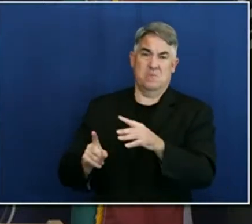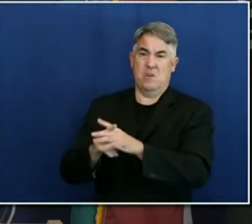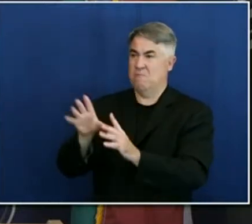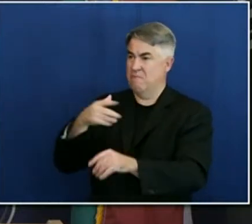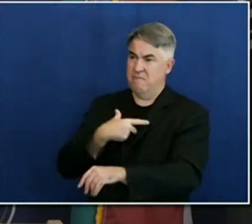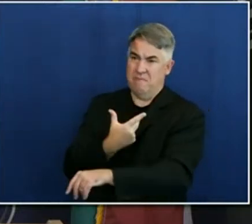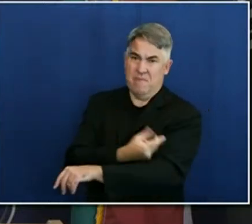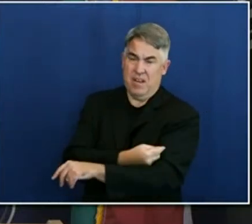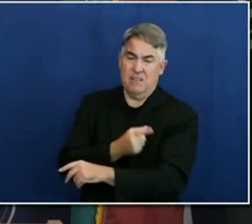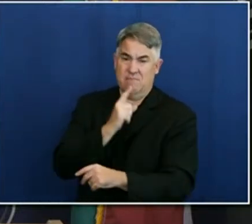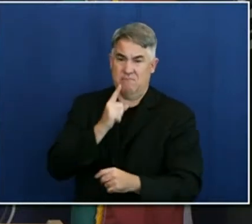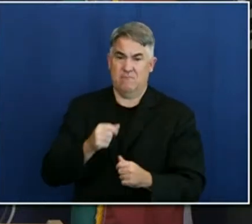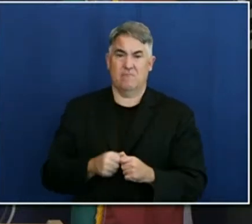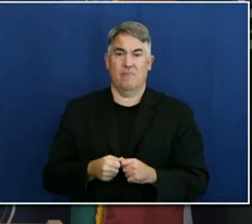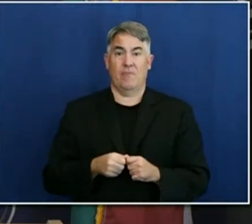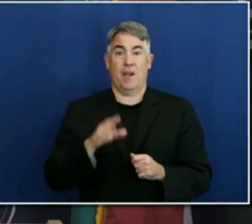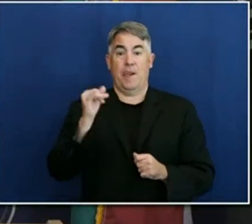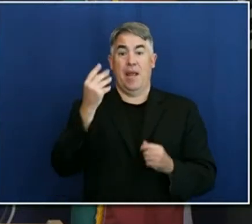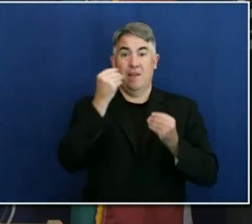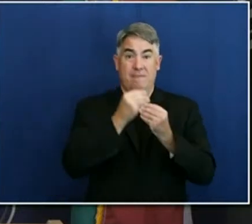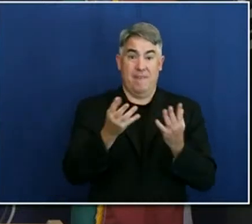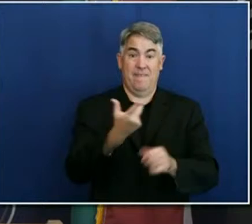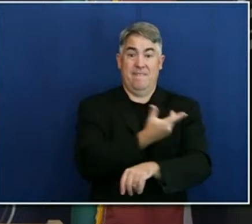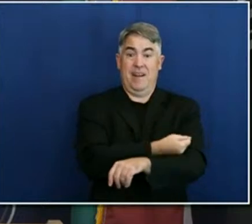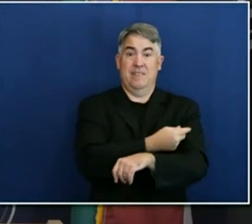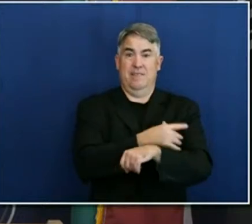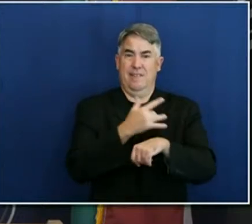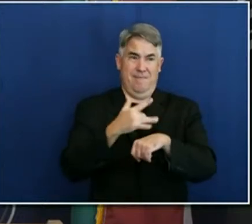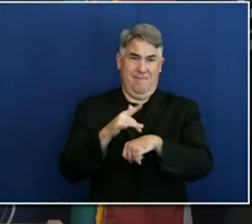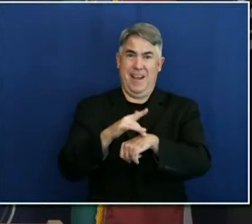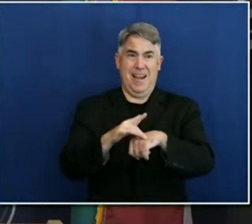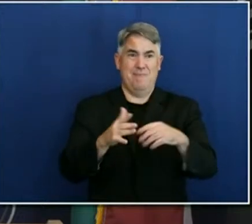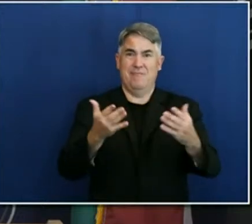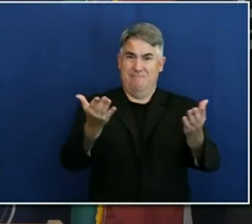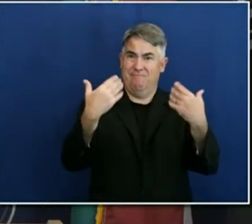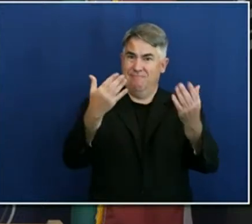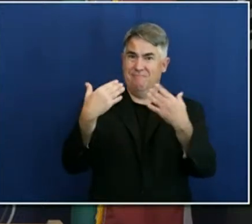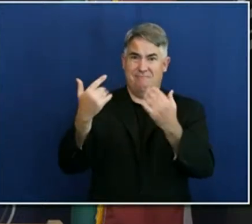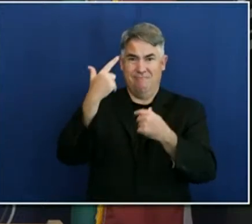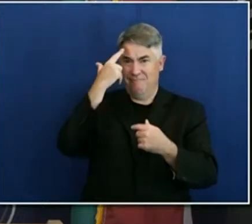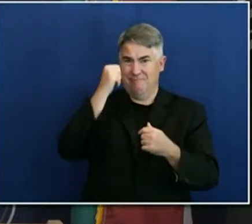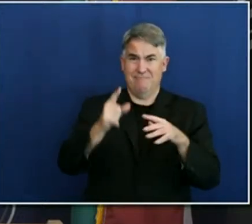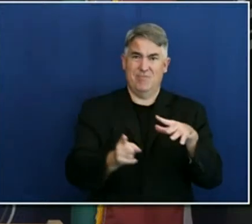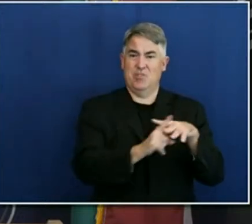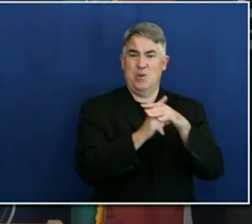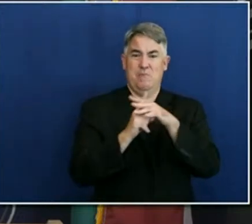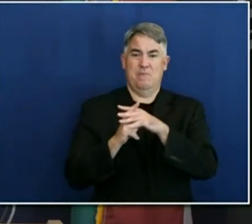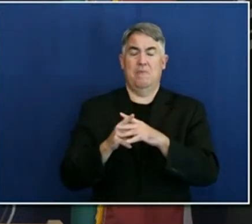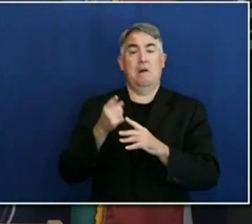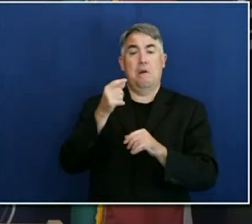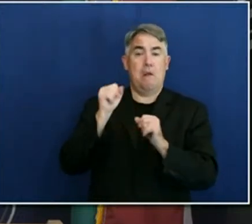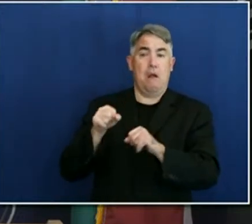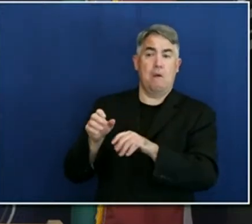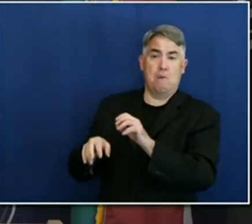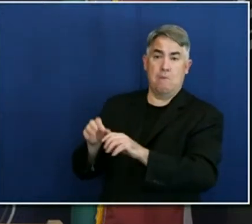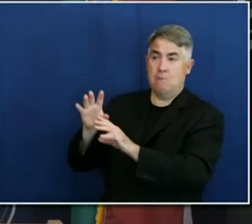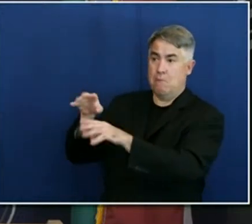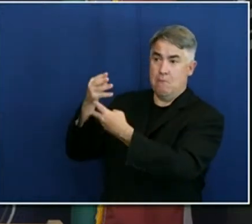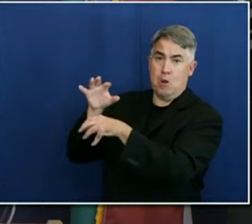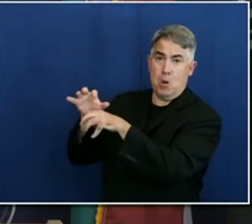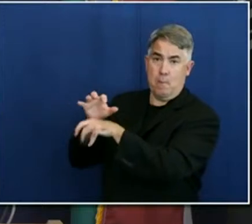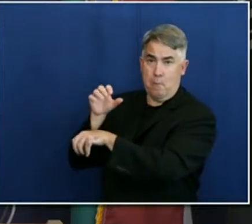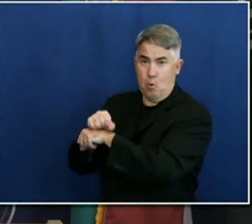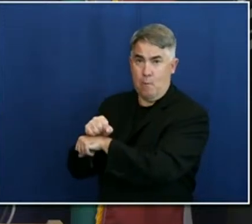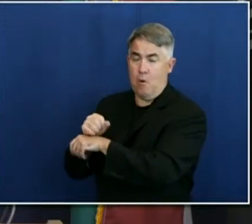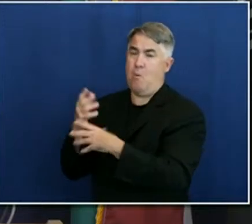now vaccines available, both via the appointment system and via the drop-in alternative at 23 different